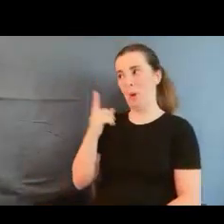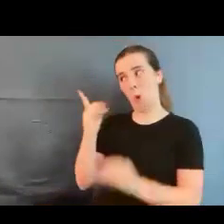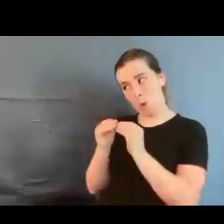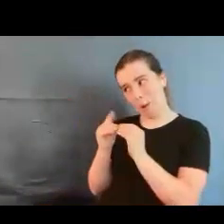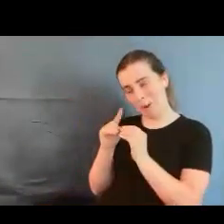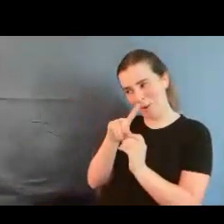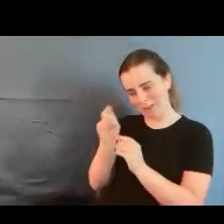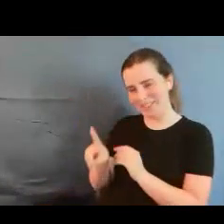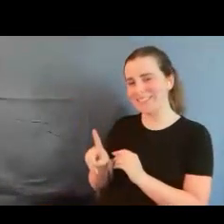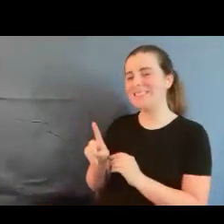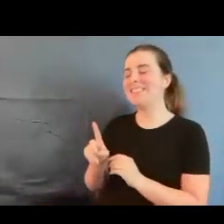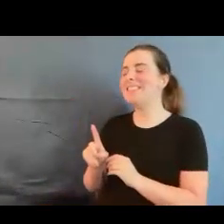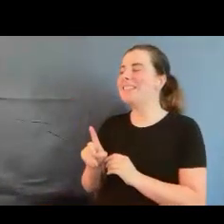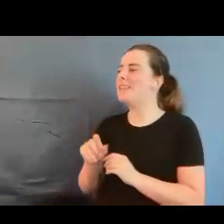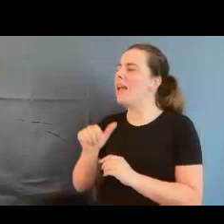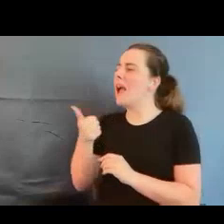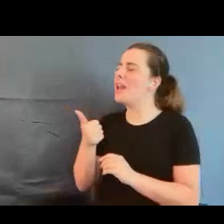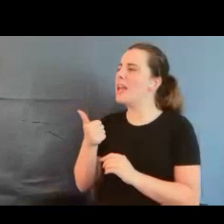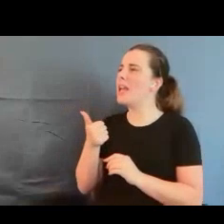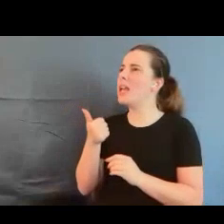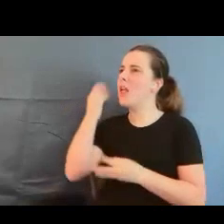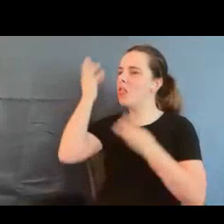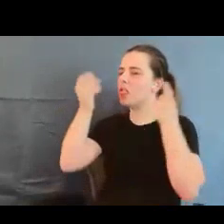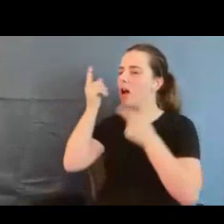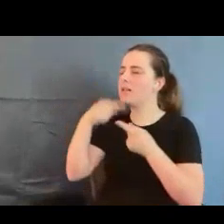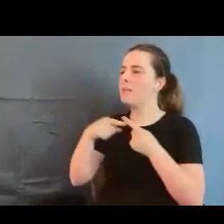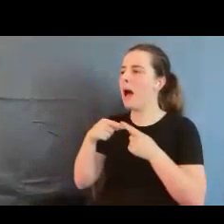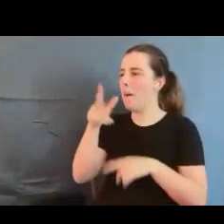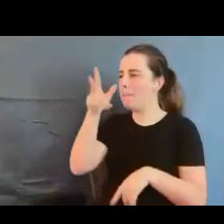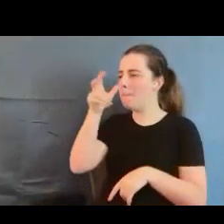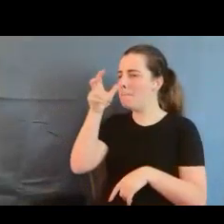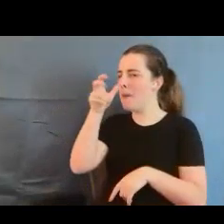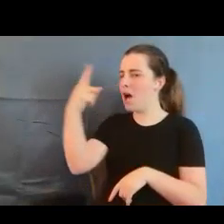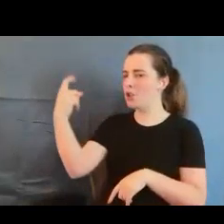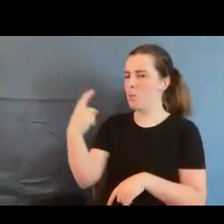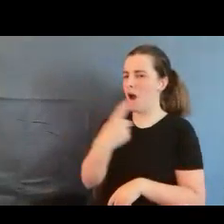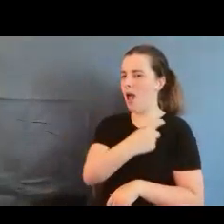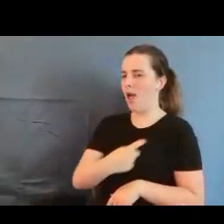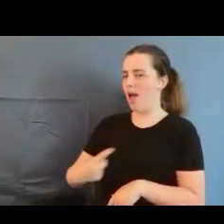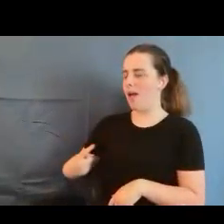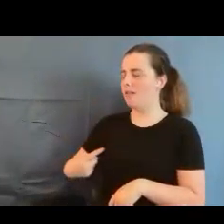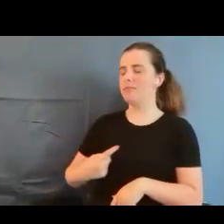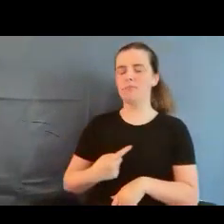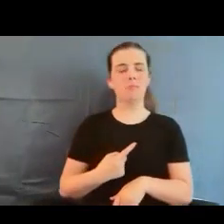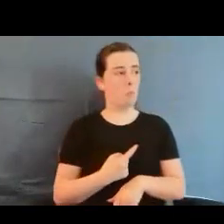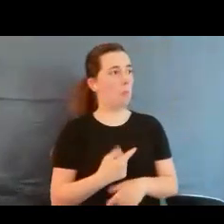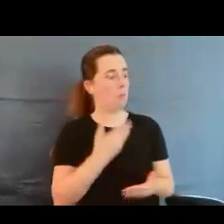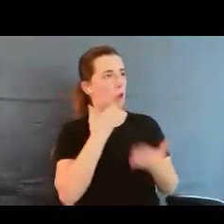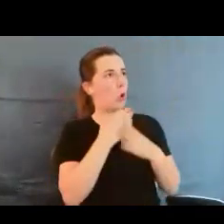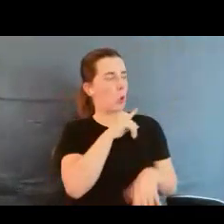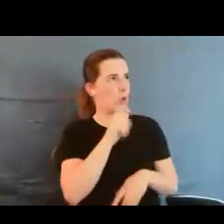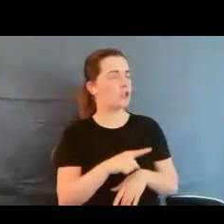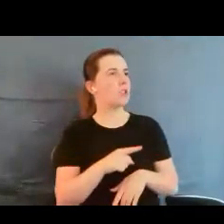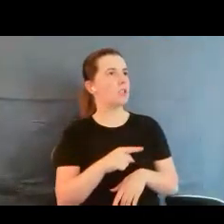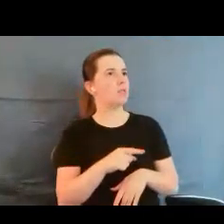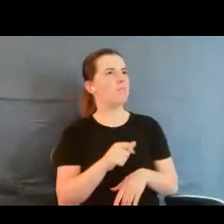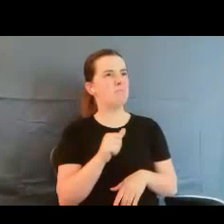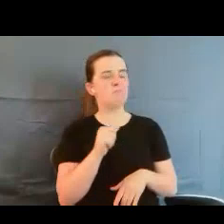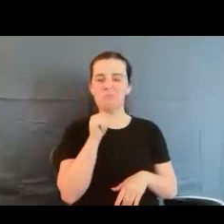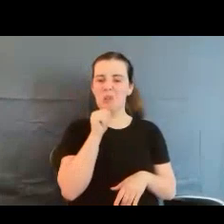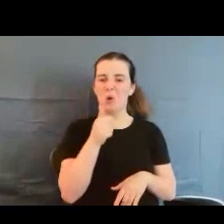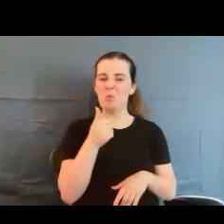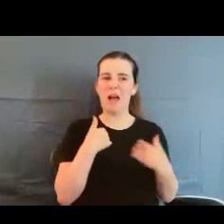question. Any thoughts on bug spray? Good question. Ooh, good question. Um, I don't have strong thoughts